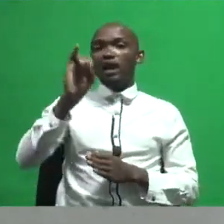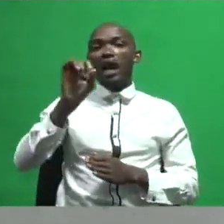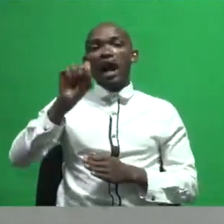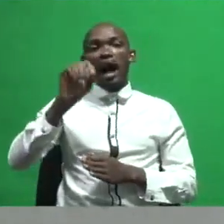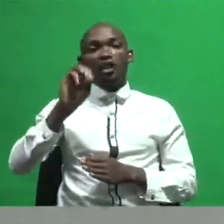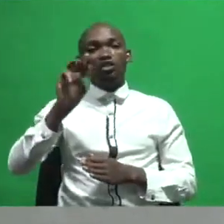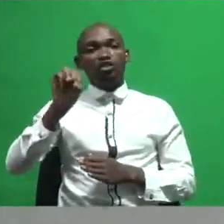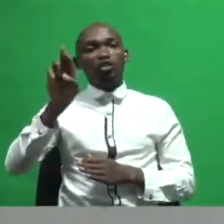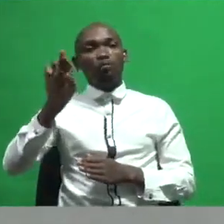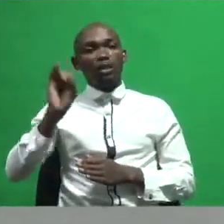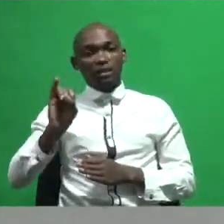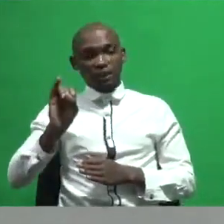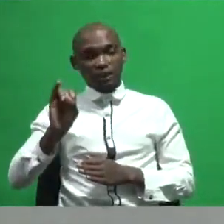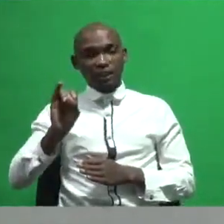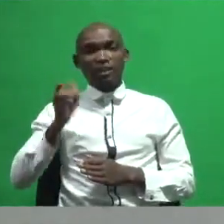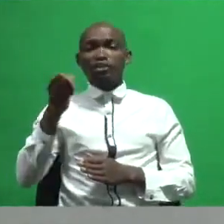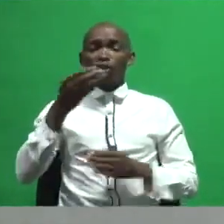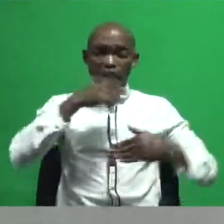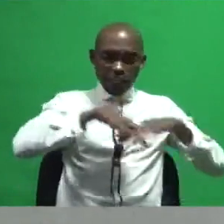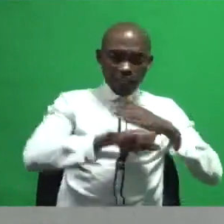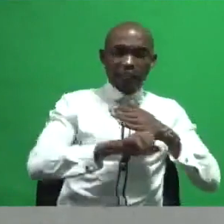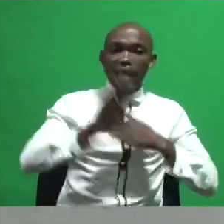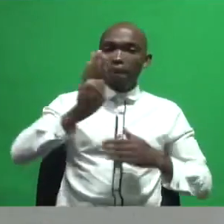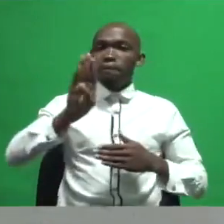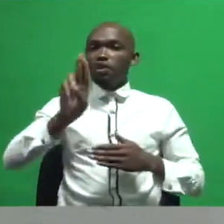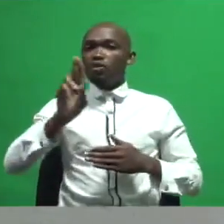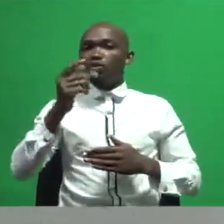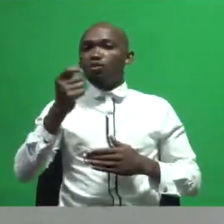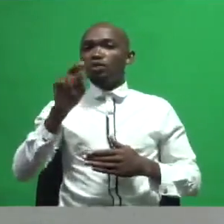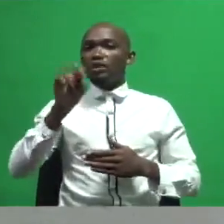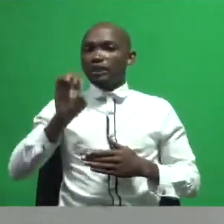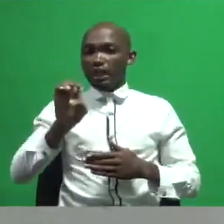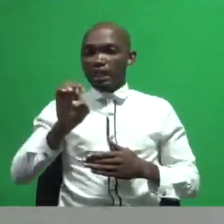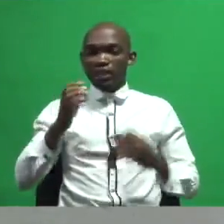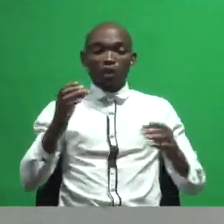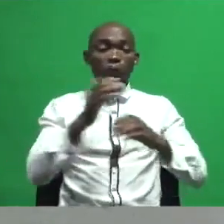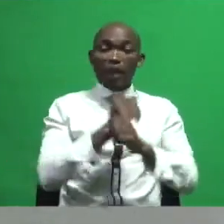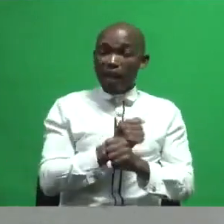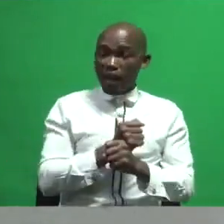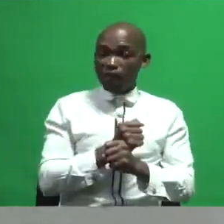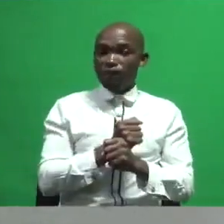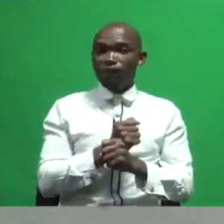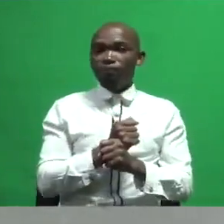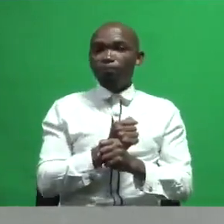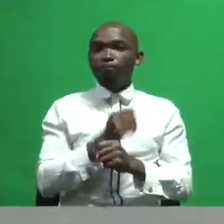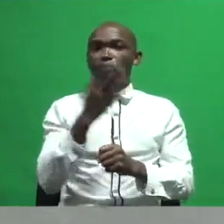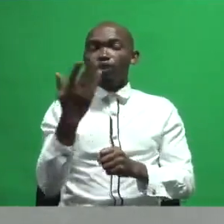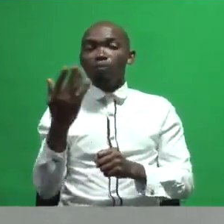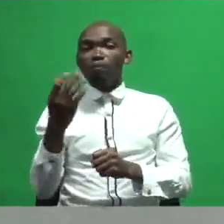we call the isomers. Therefore, in butane here we have how